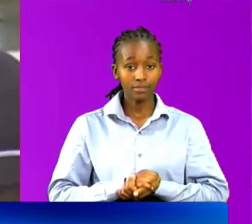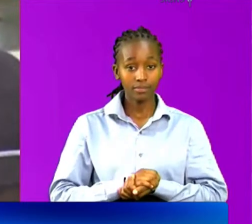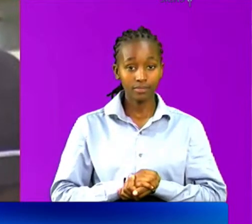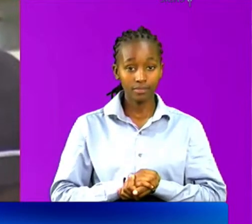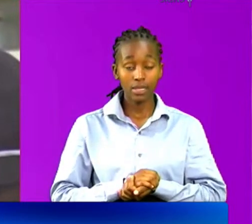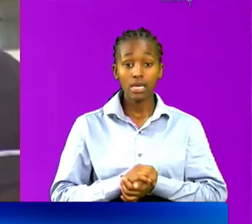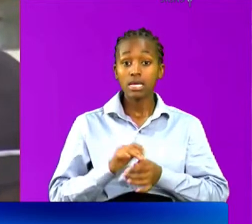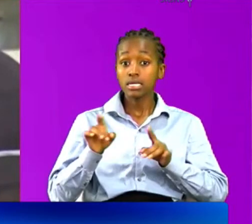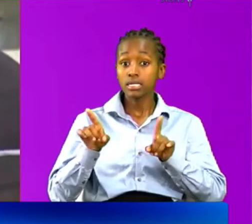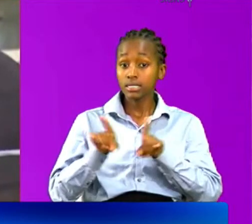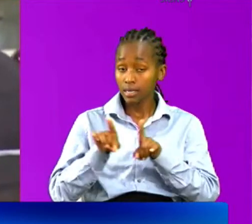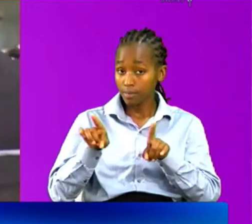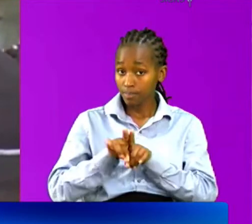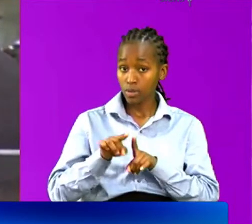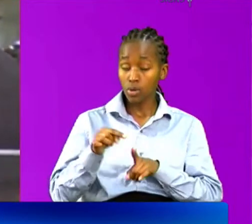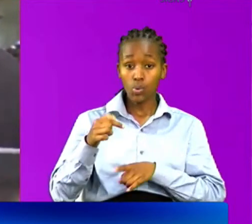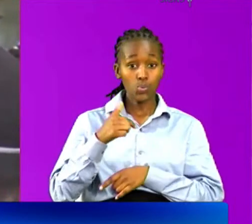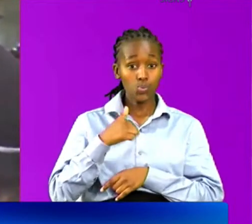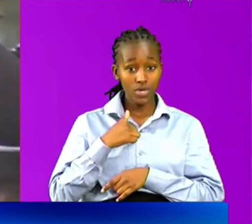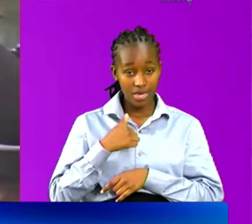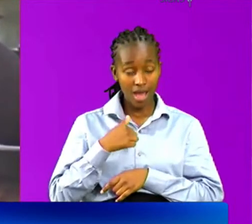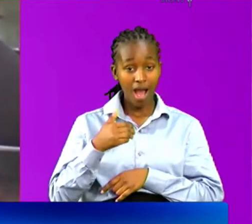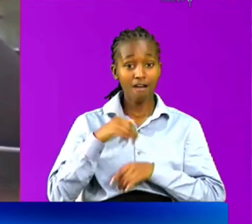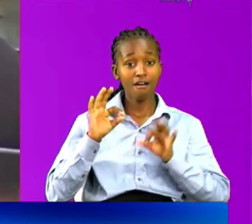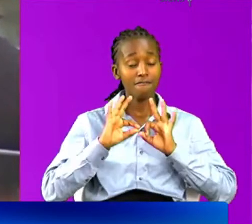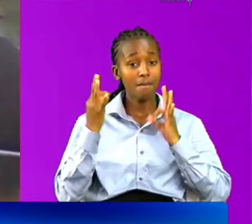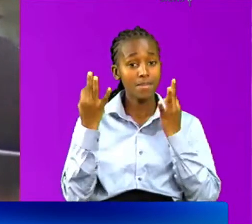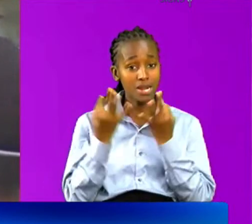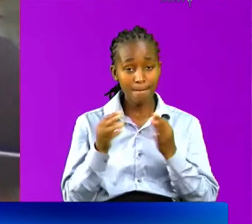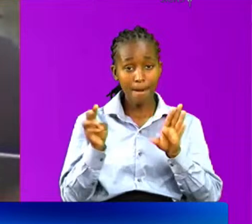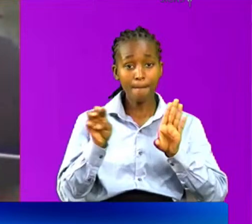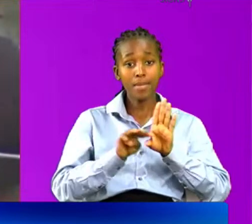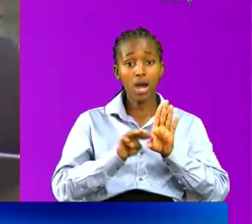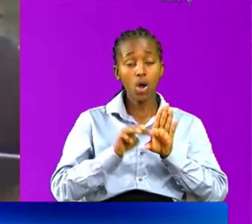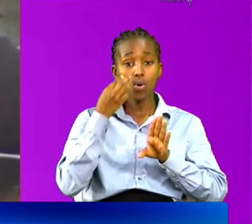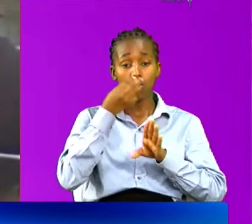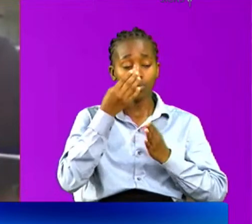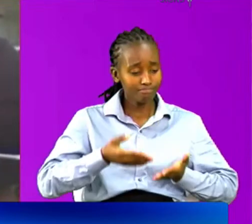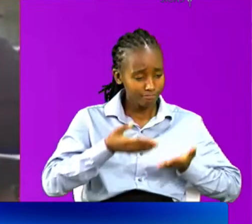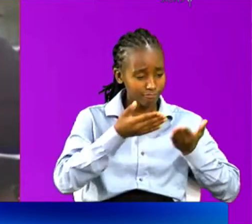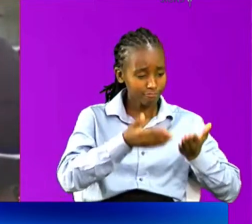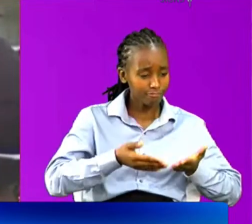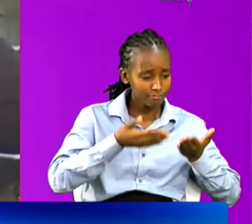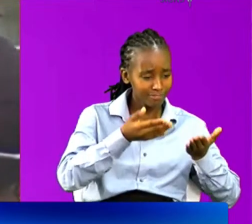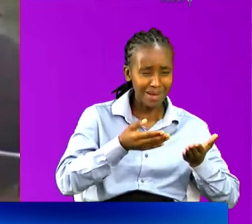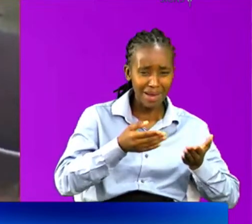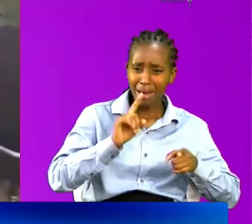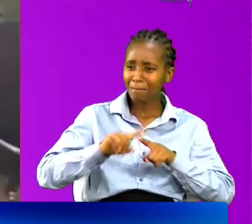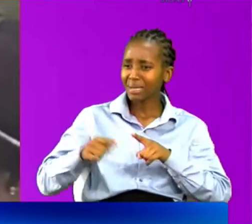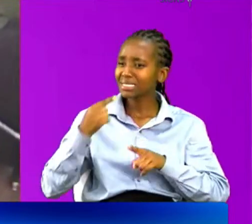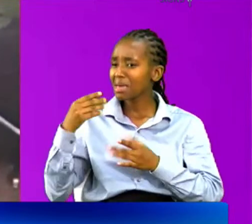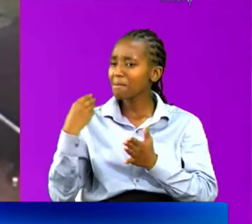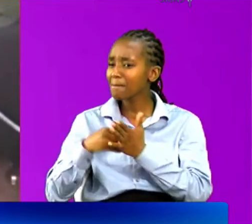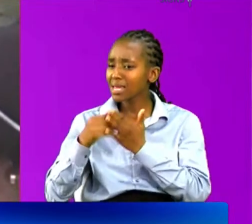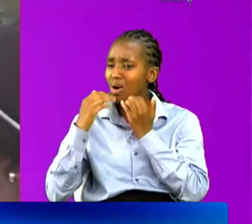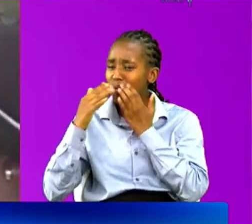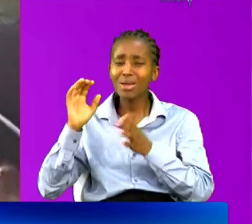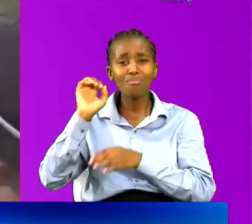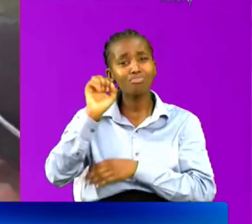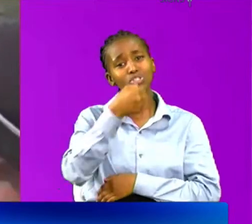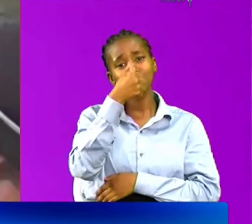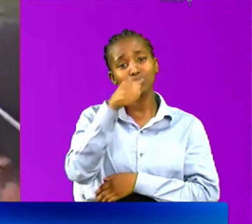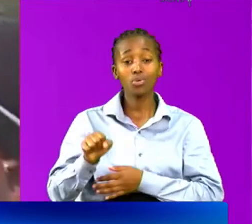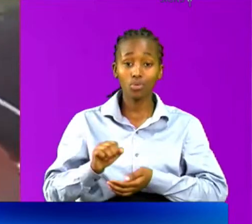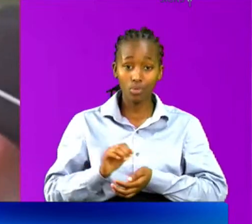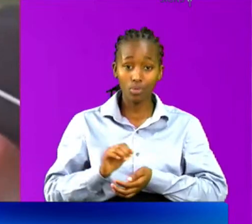are providing for our members at home, but we are not able to say that we don't have any money. And up to today, since the time